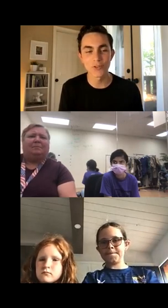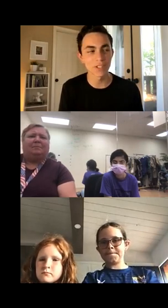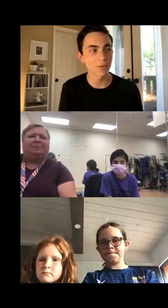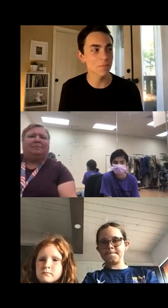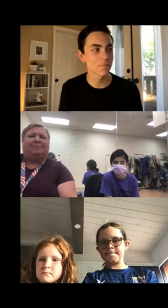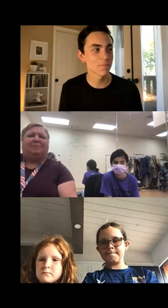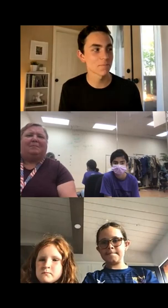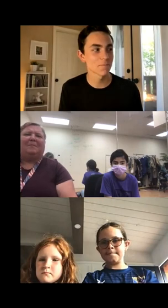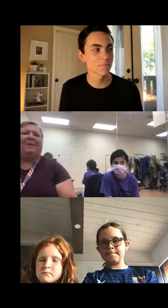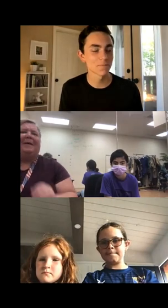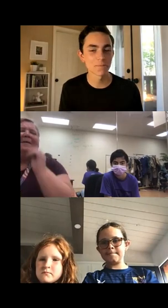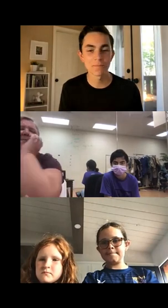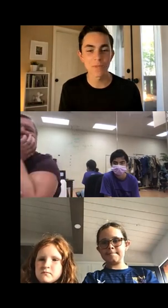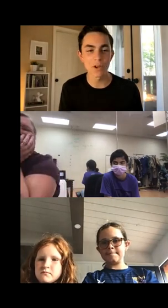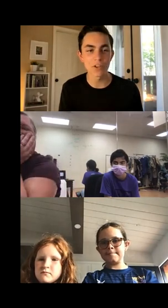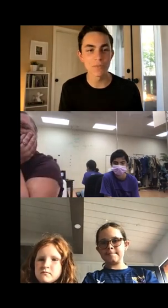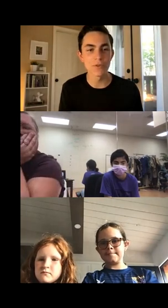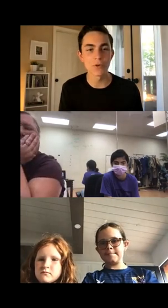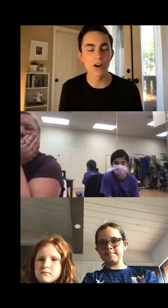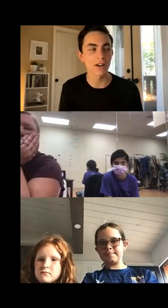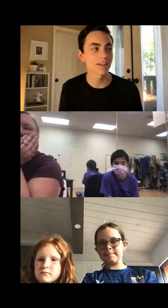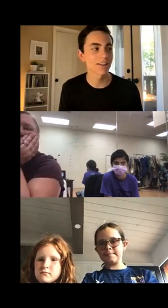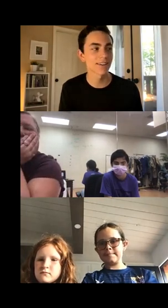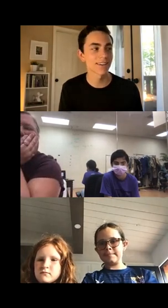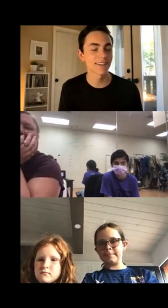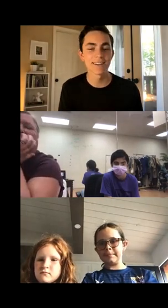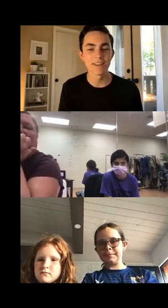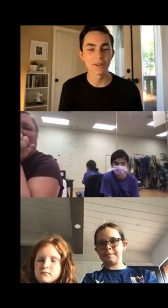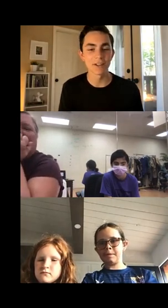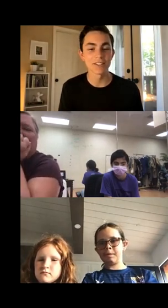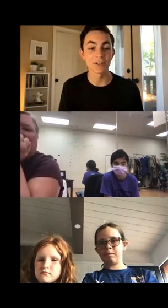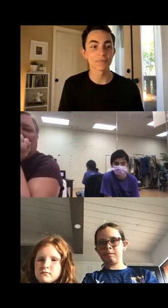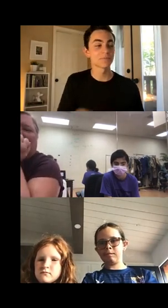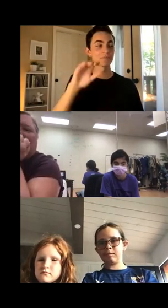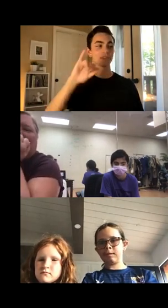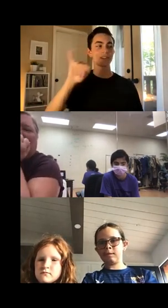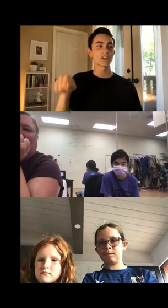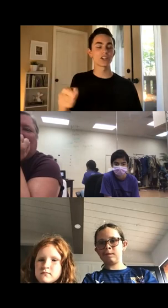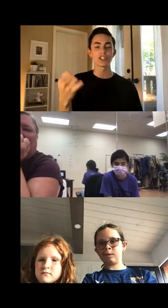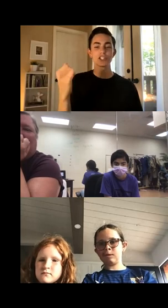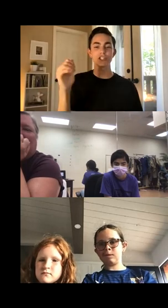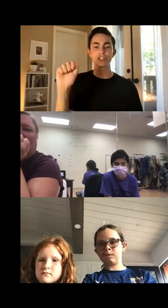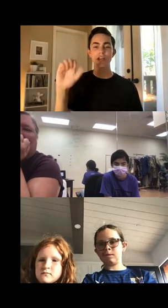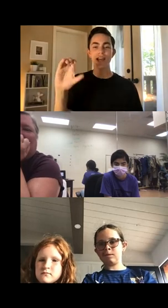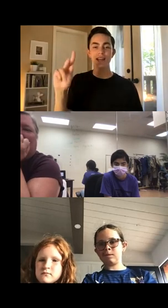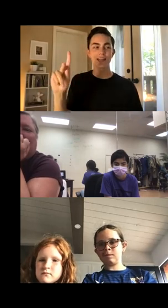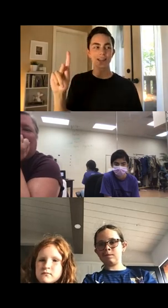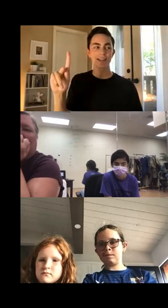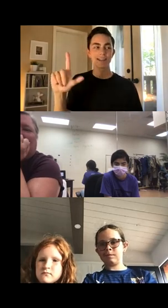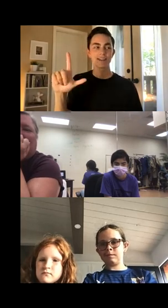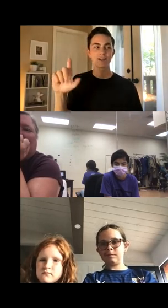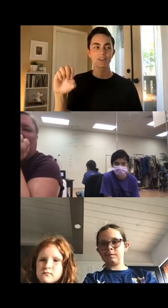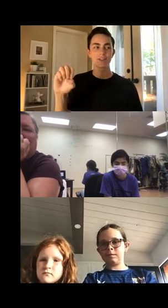That's a tricky one. Could be wrong. Okay, I'll tell you. Jack